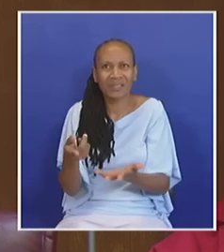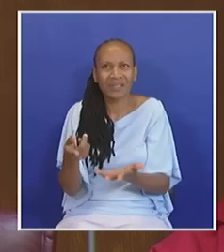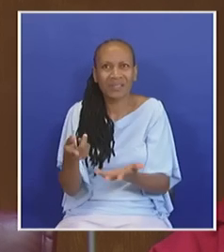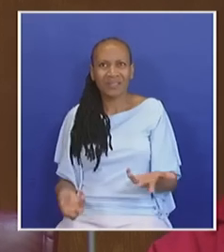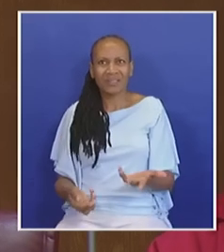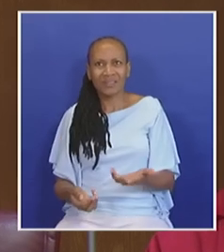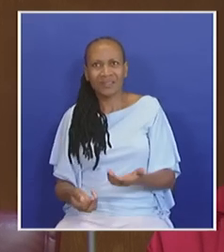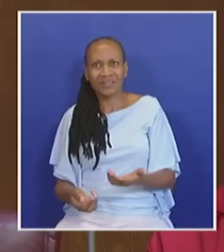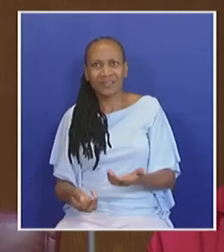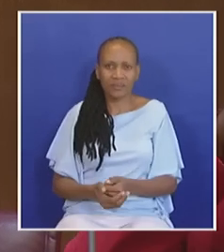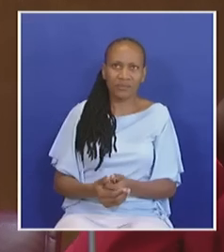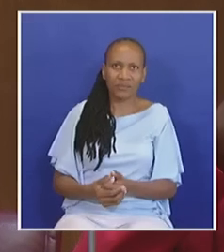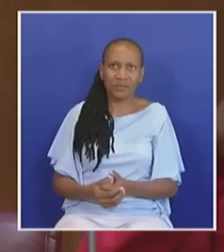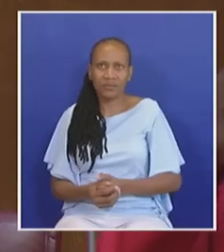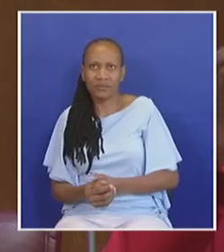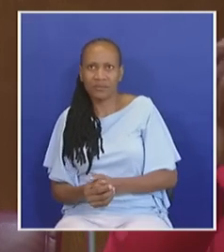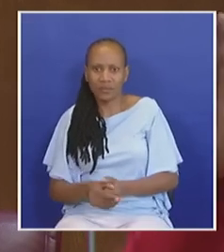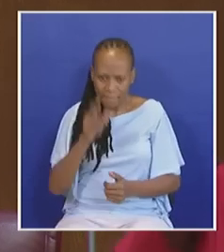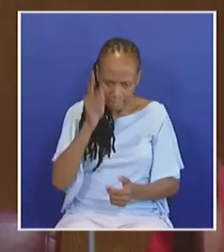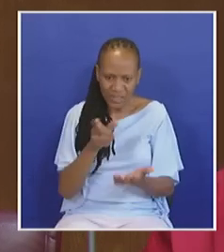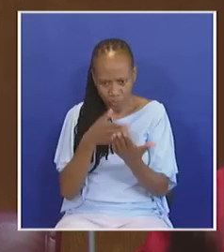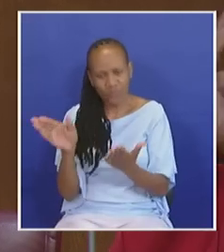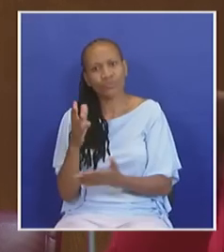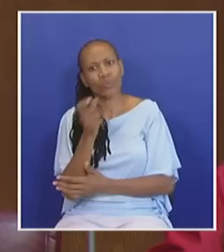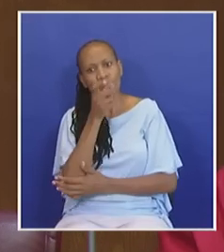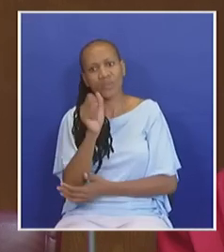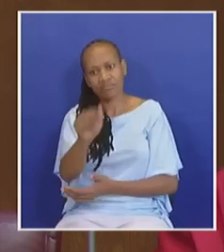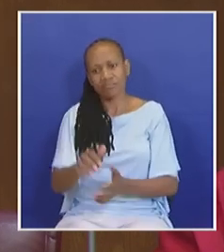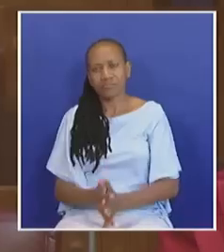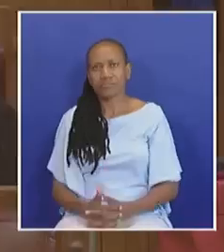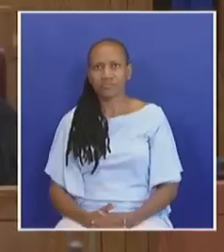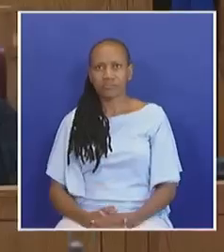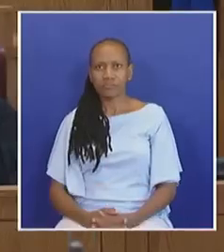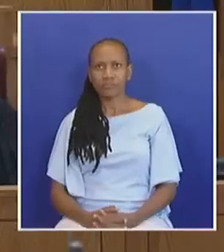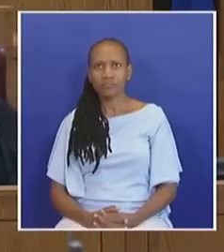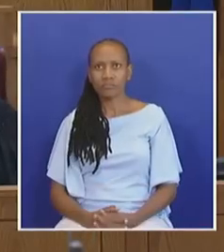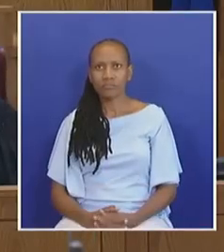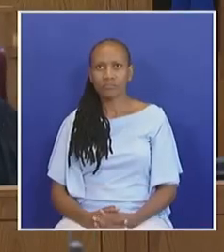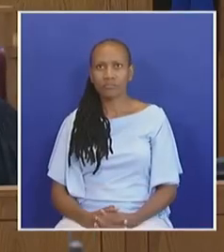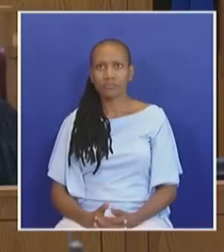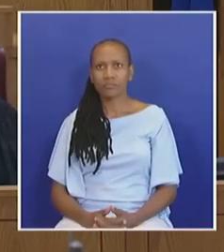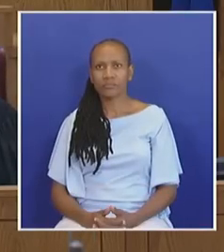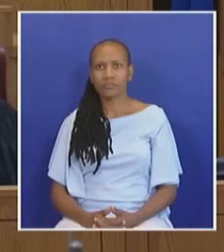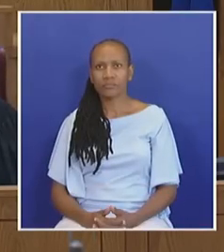account is even certified. So either he must withdraw or he Honorable members, Honorable Mohapi.